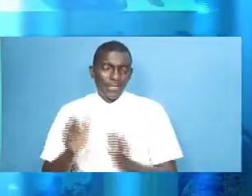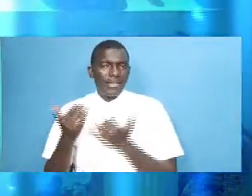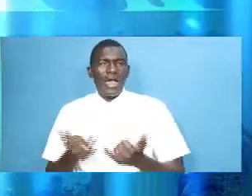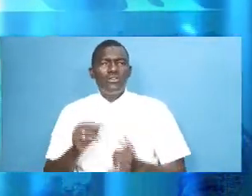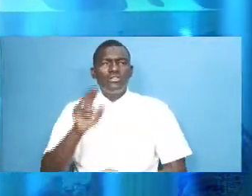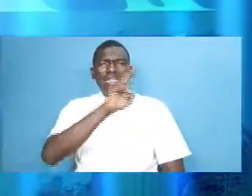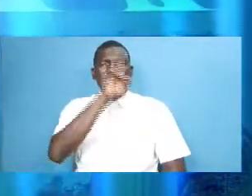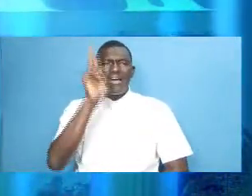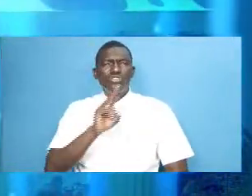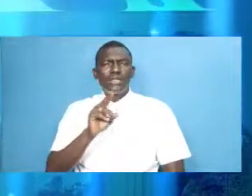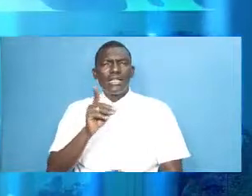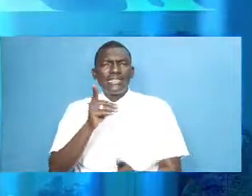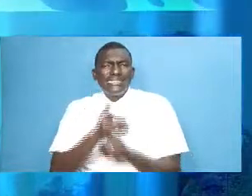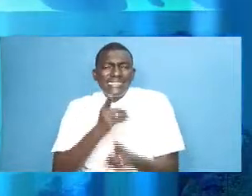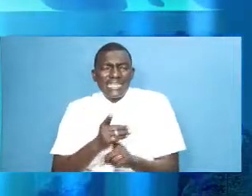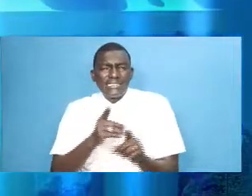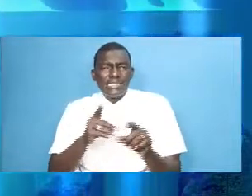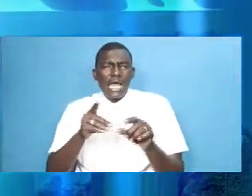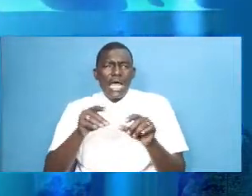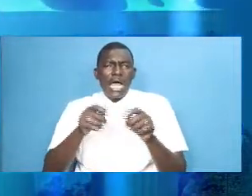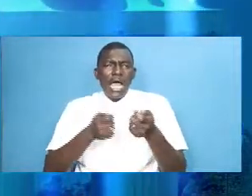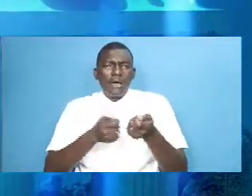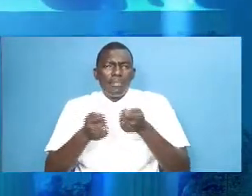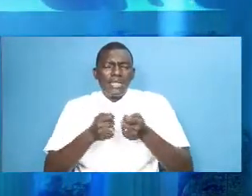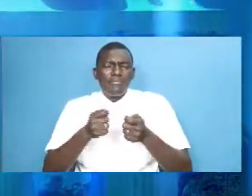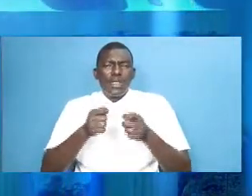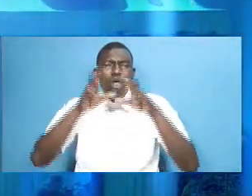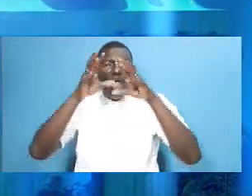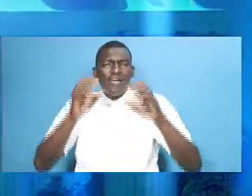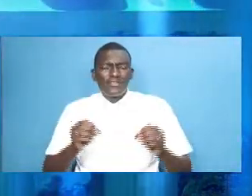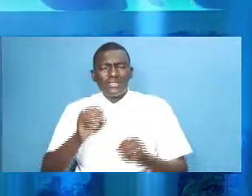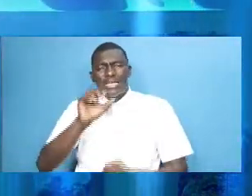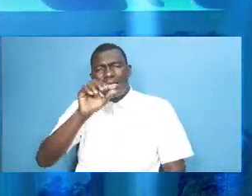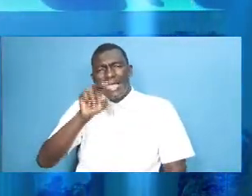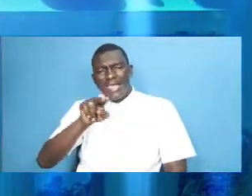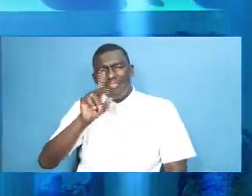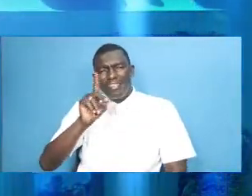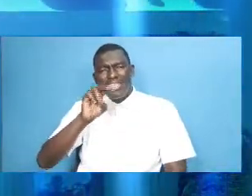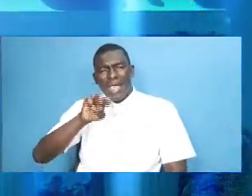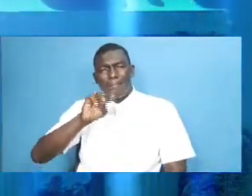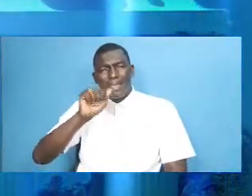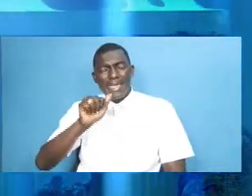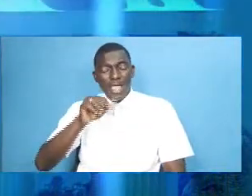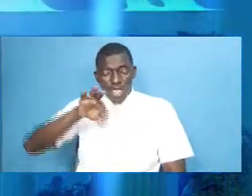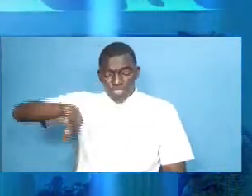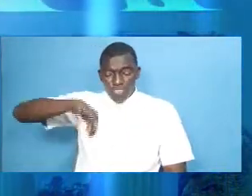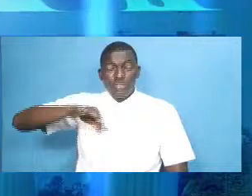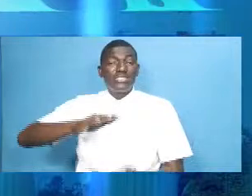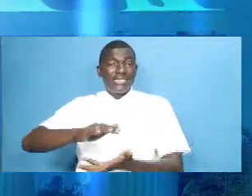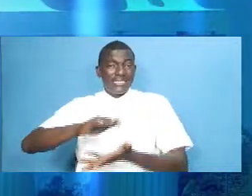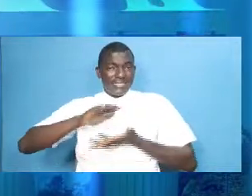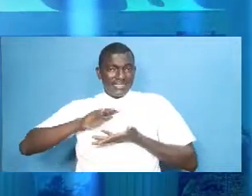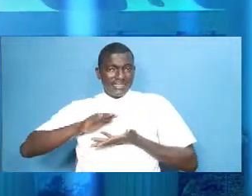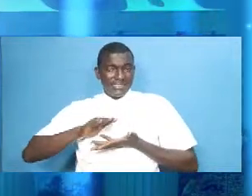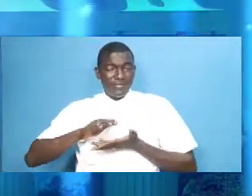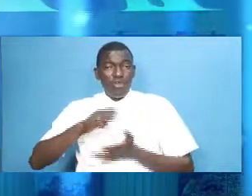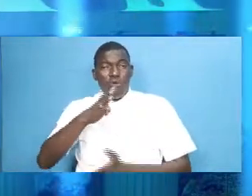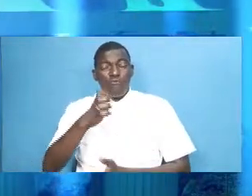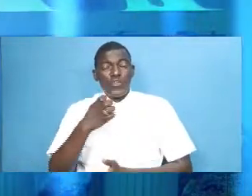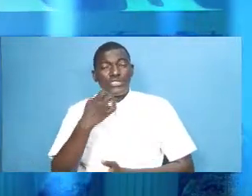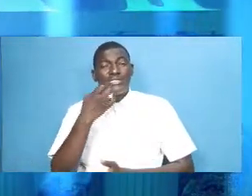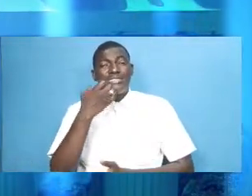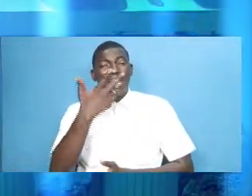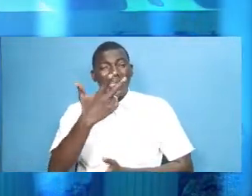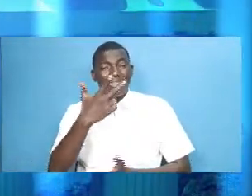Disaster Management Agency, NDMA, on behalf of the Gambia government, on Thursday received 48 tons of food items from